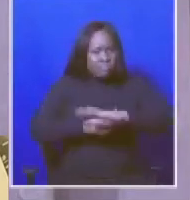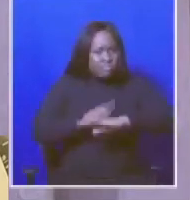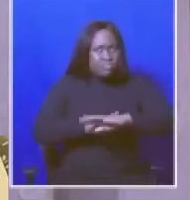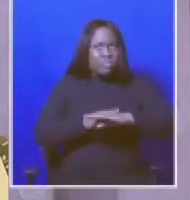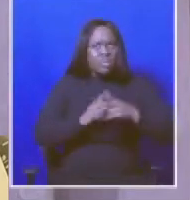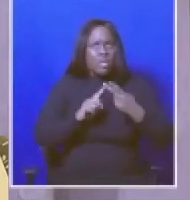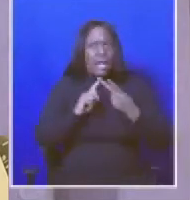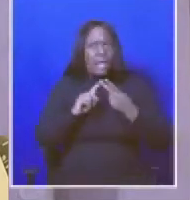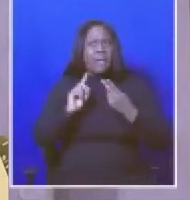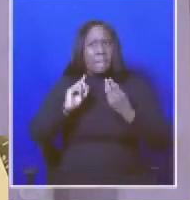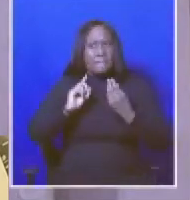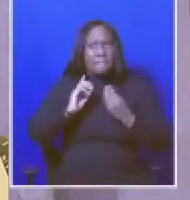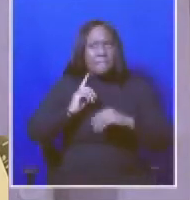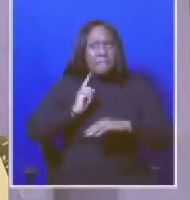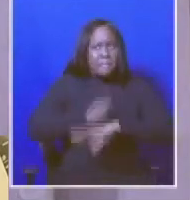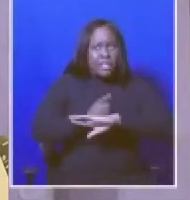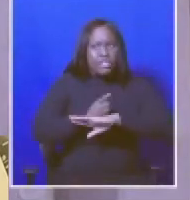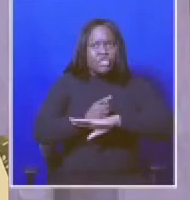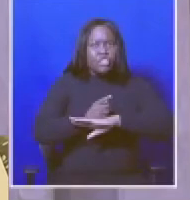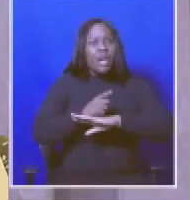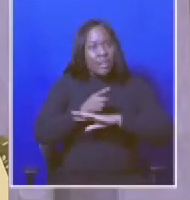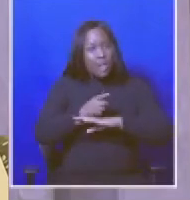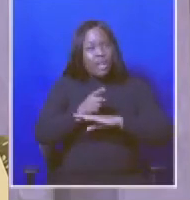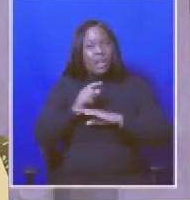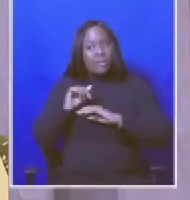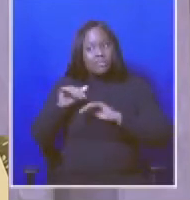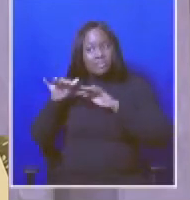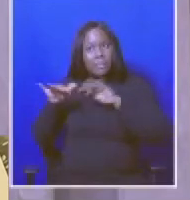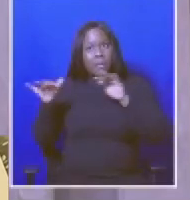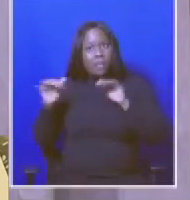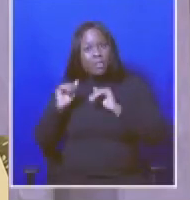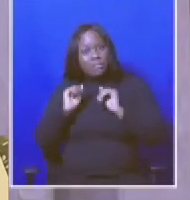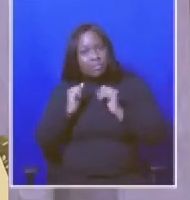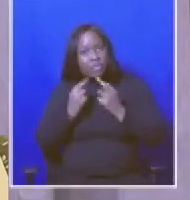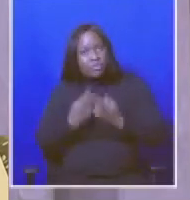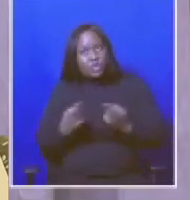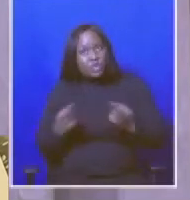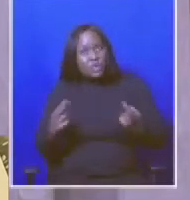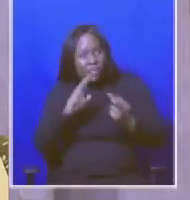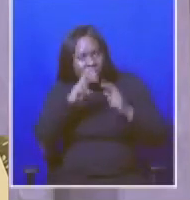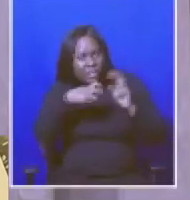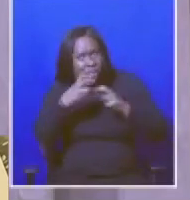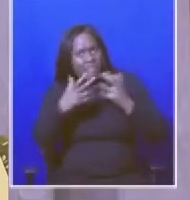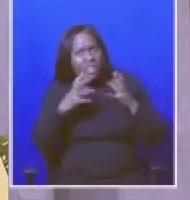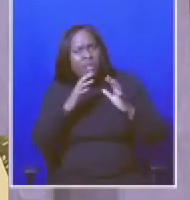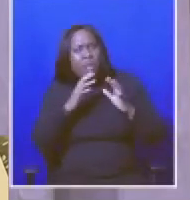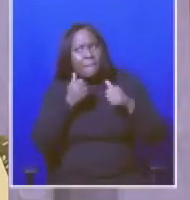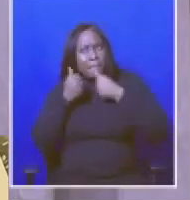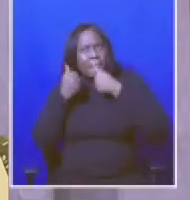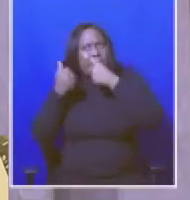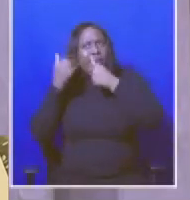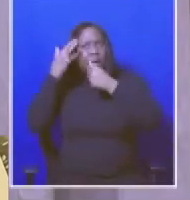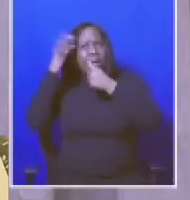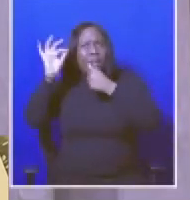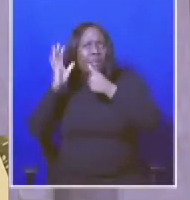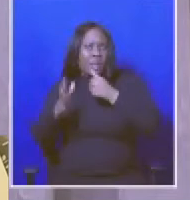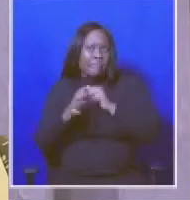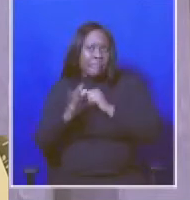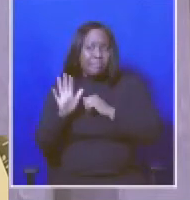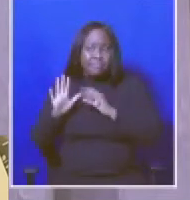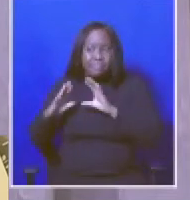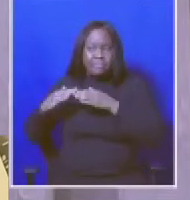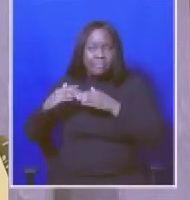the resources of the people must be returned to the government. And we think that the SIU is doing a good